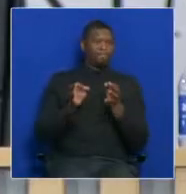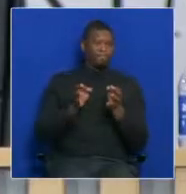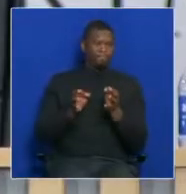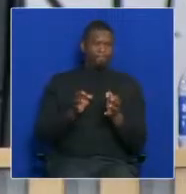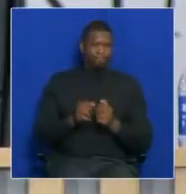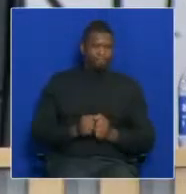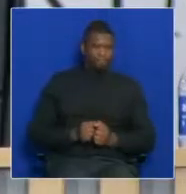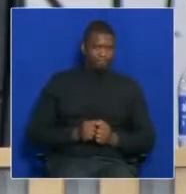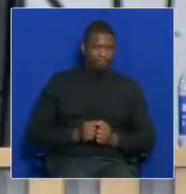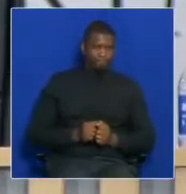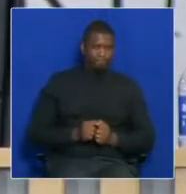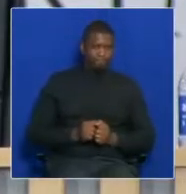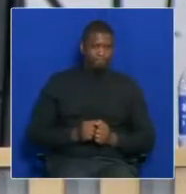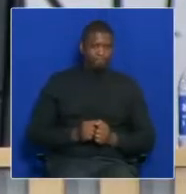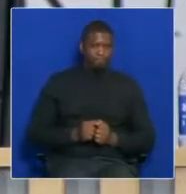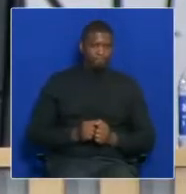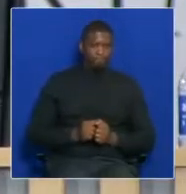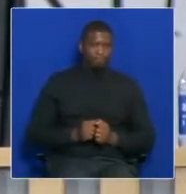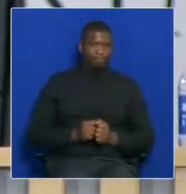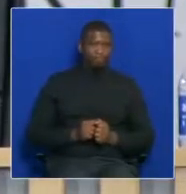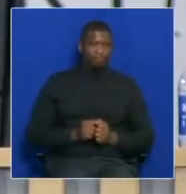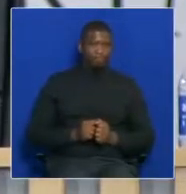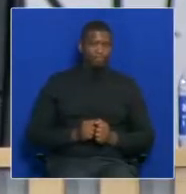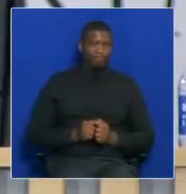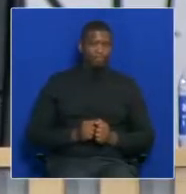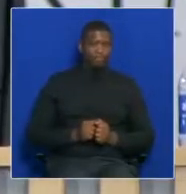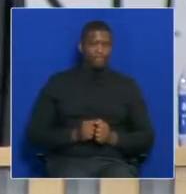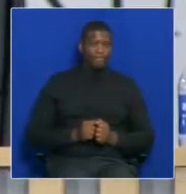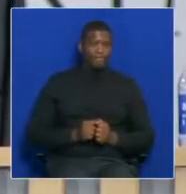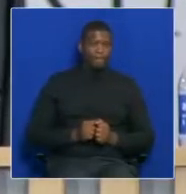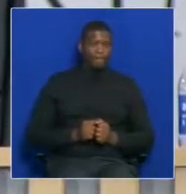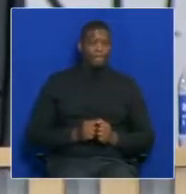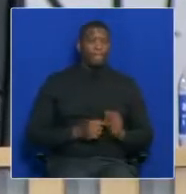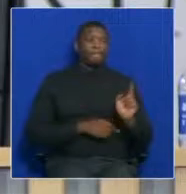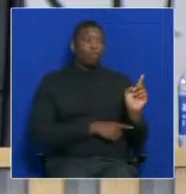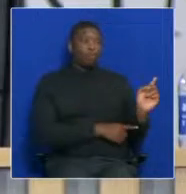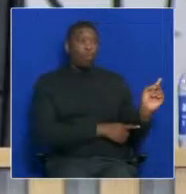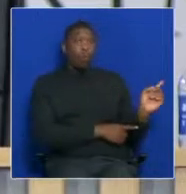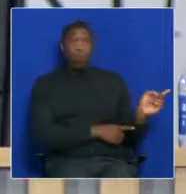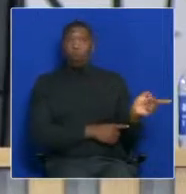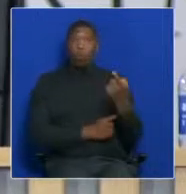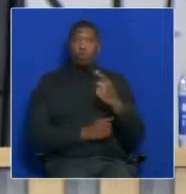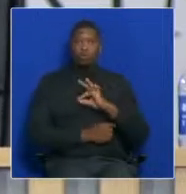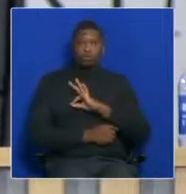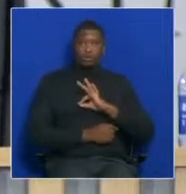all personnel who are under investigation will fall under